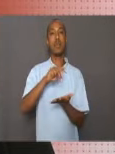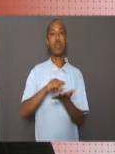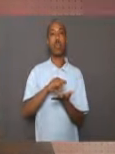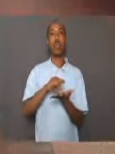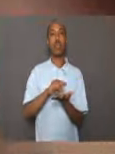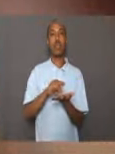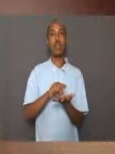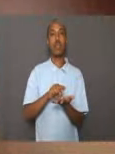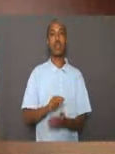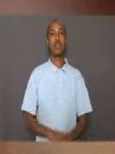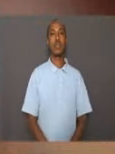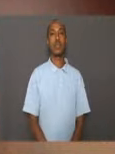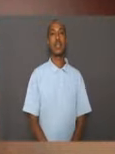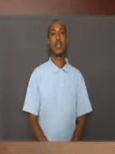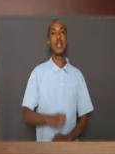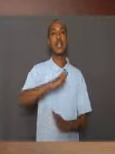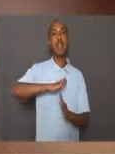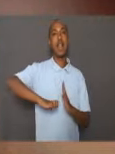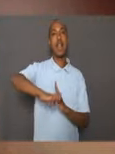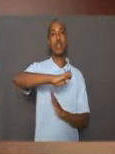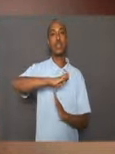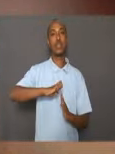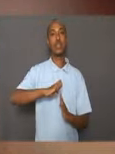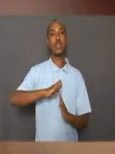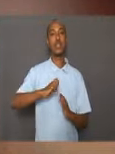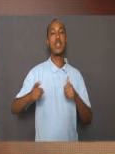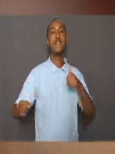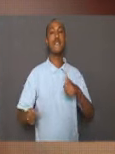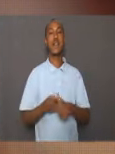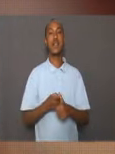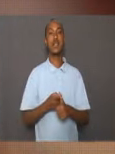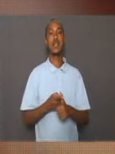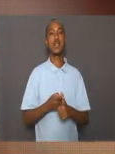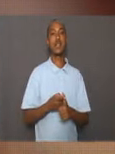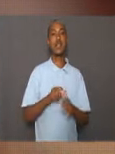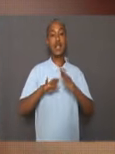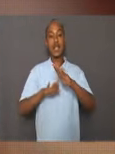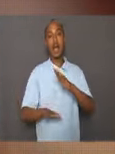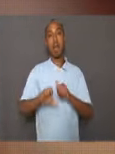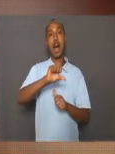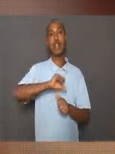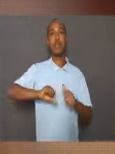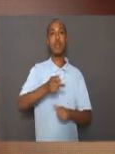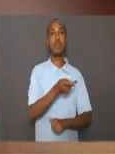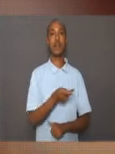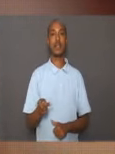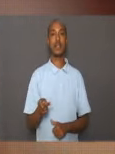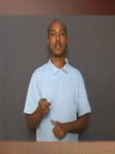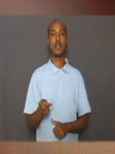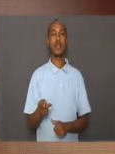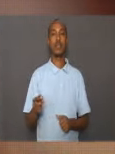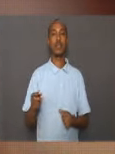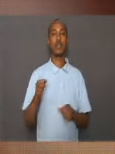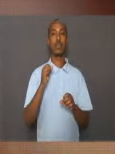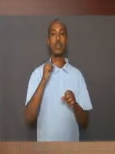proton. The electron was the first subatomic particle to